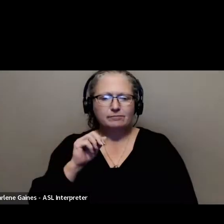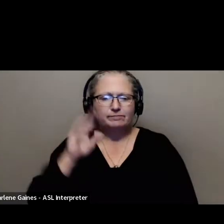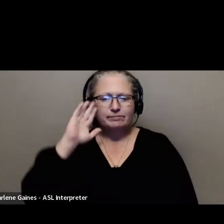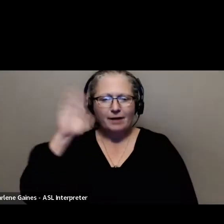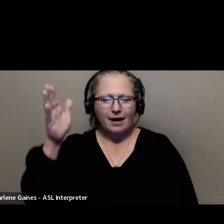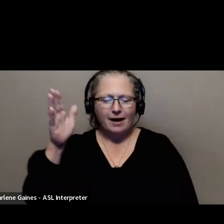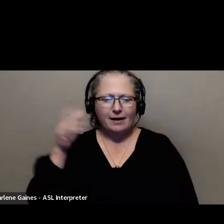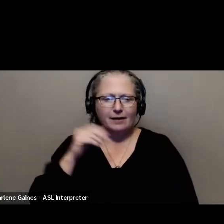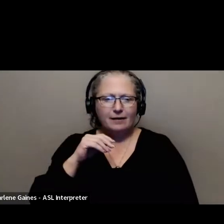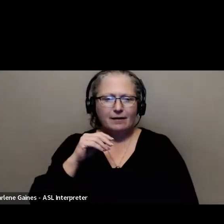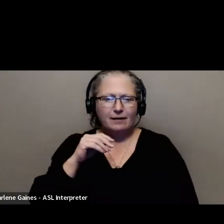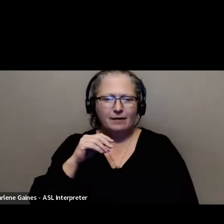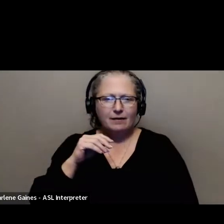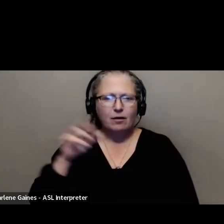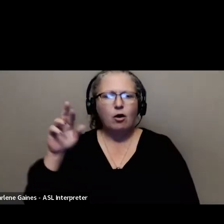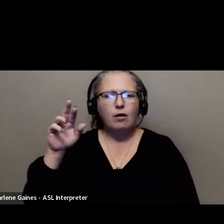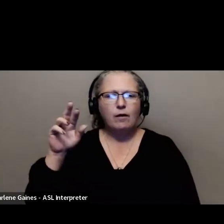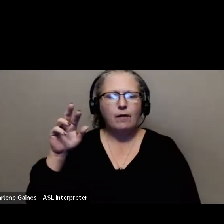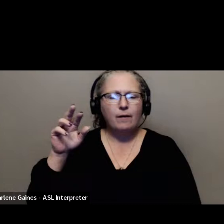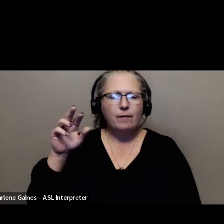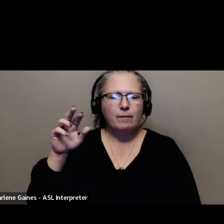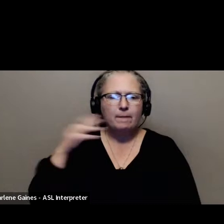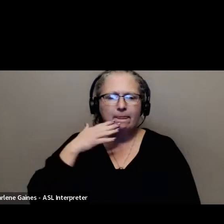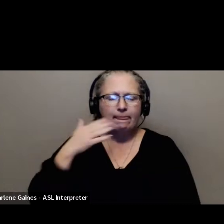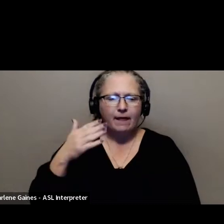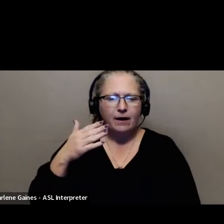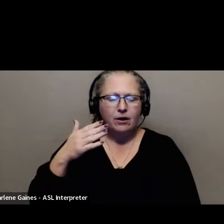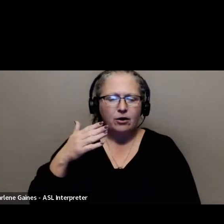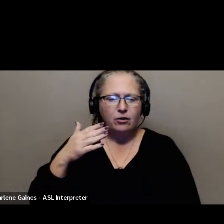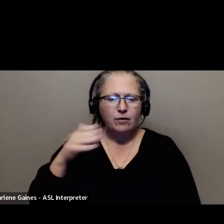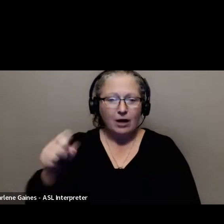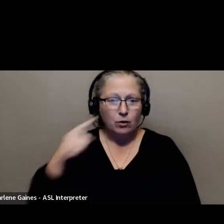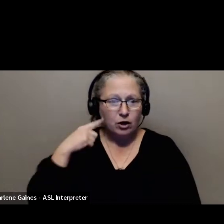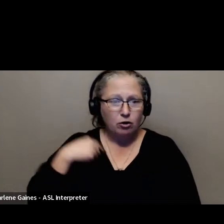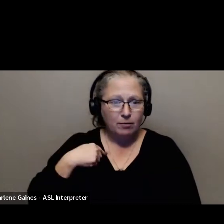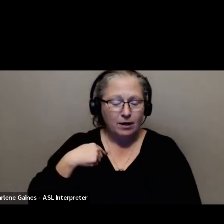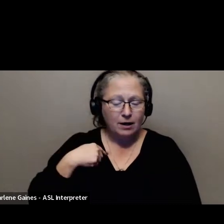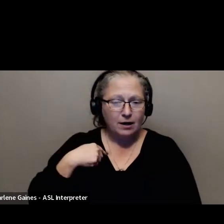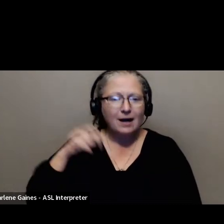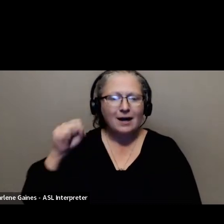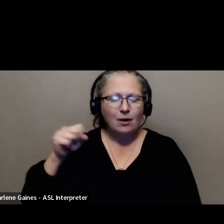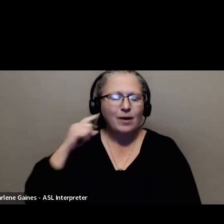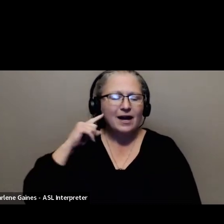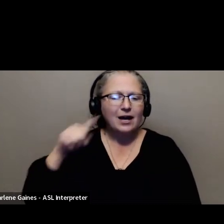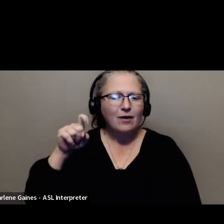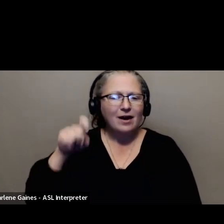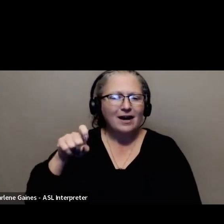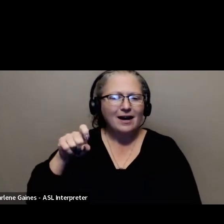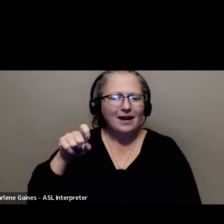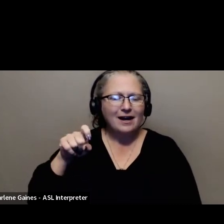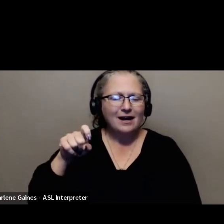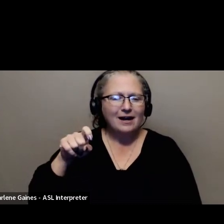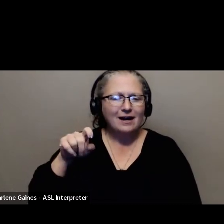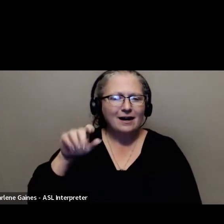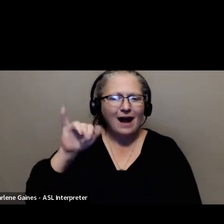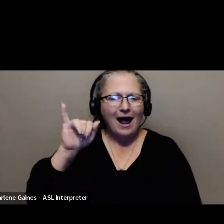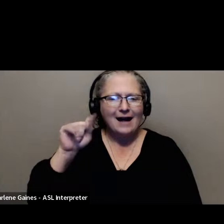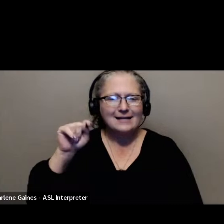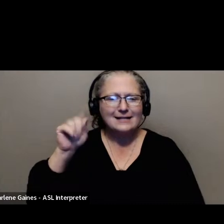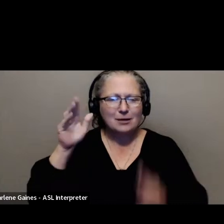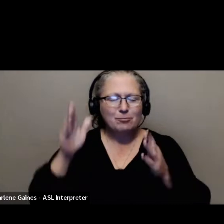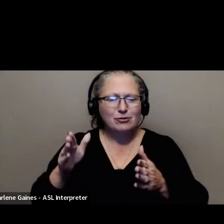Hi, good evening, and thank you for. Oh, can you hear me? Yes, we can hear you. We just need our IT